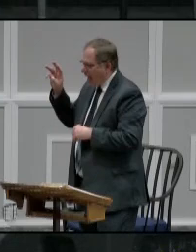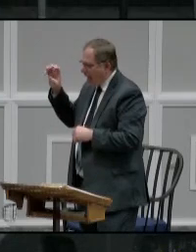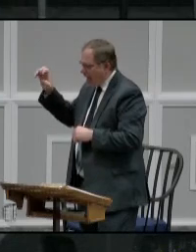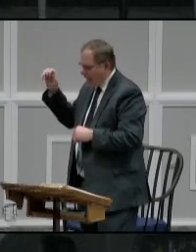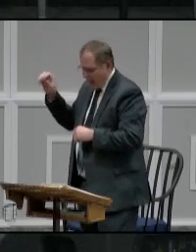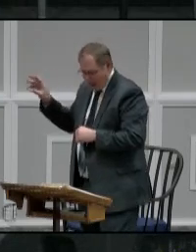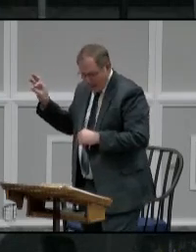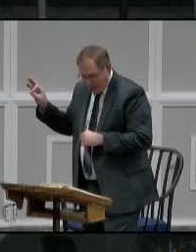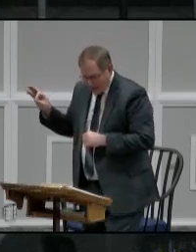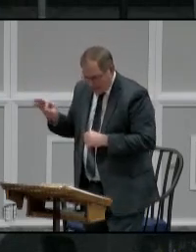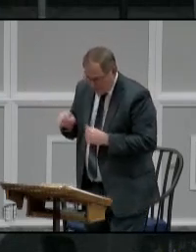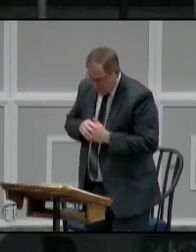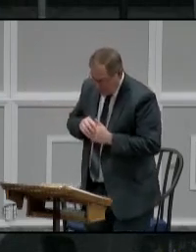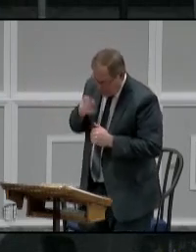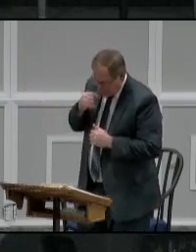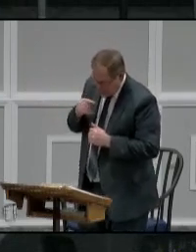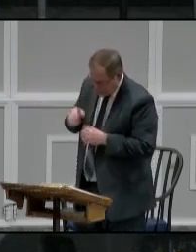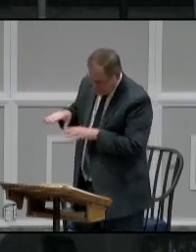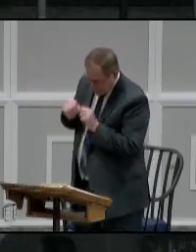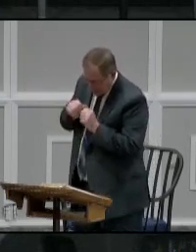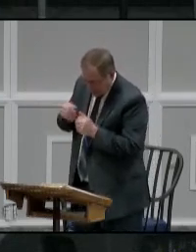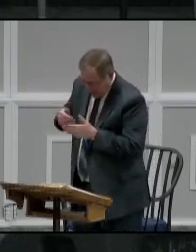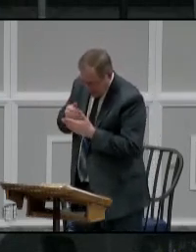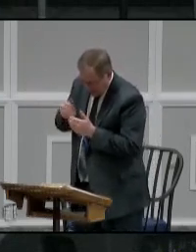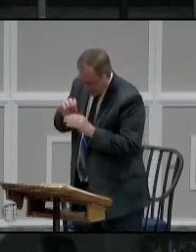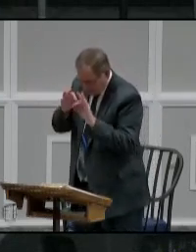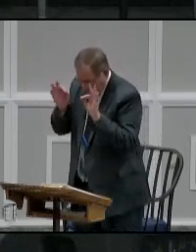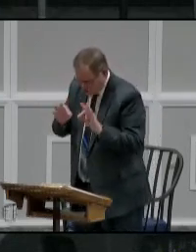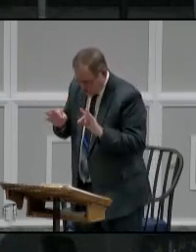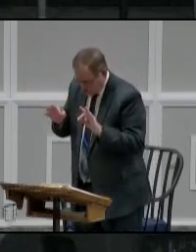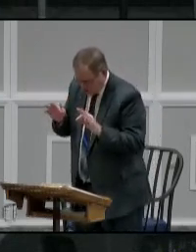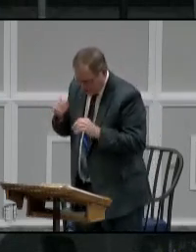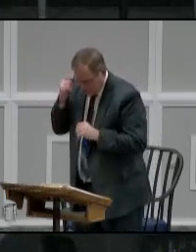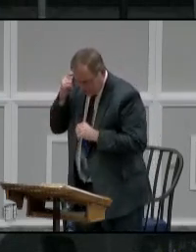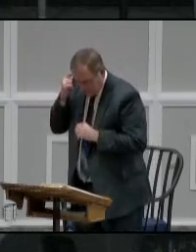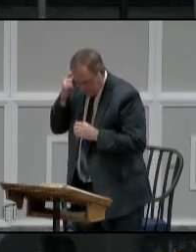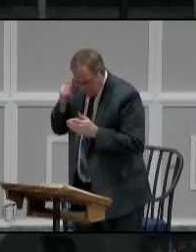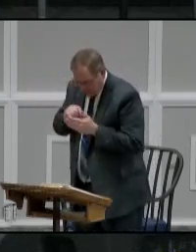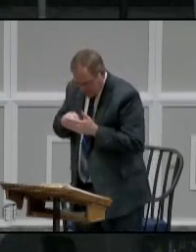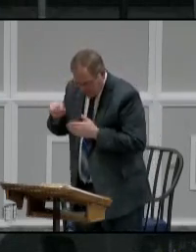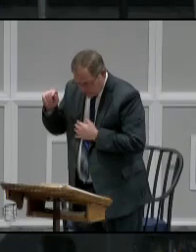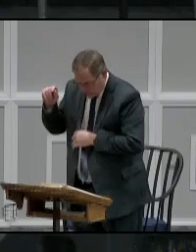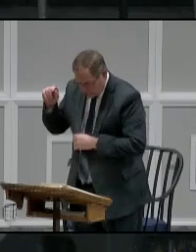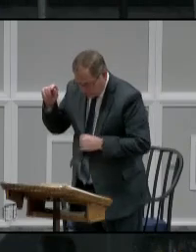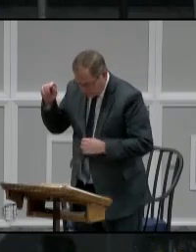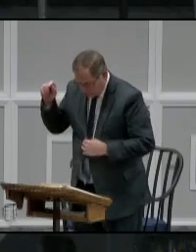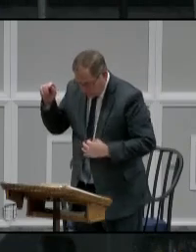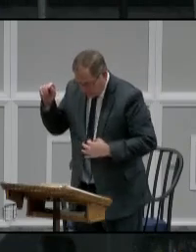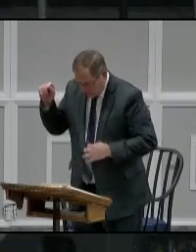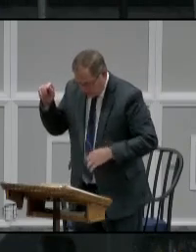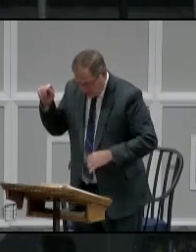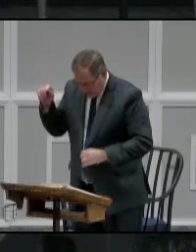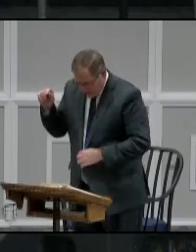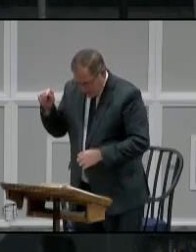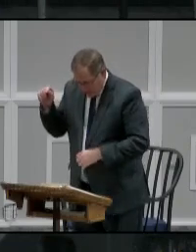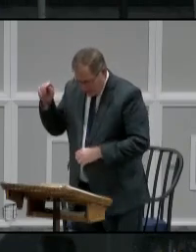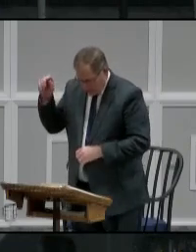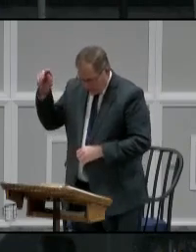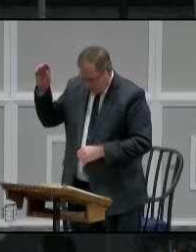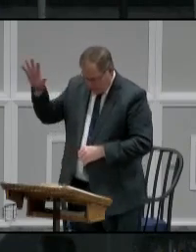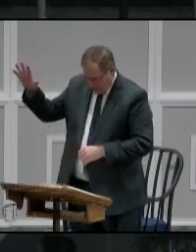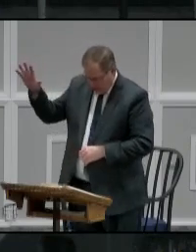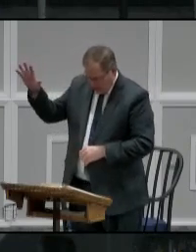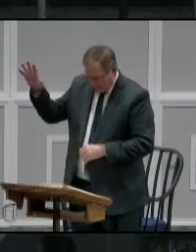which brought thee up out of the land of Egypt. And when Aaron saw it, he built an altar before it, and Aaron made proclamation and